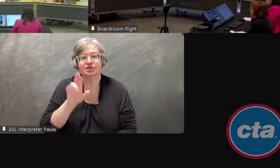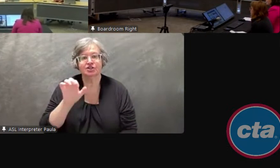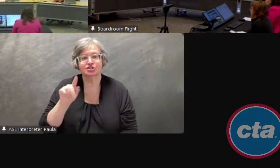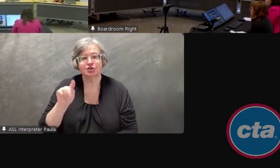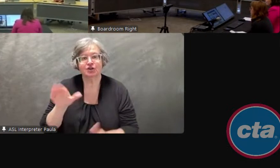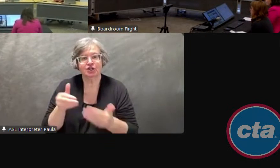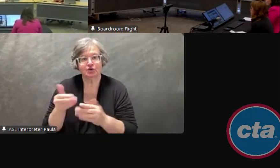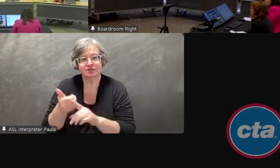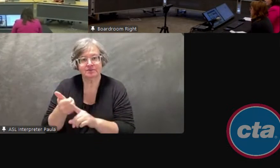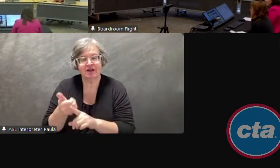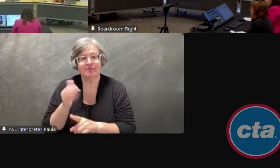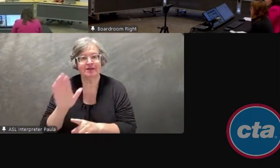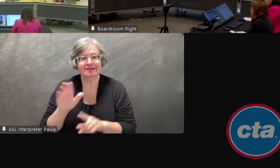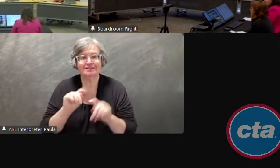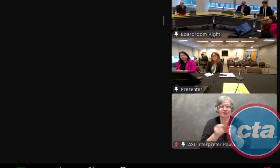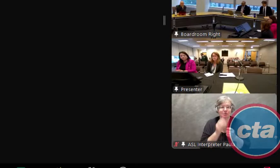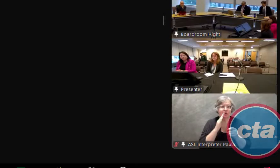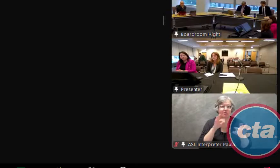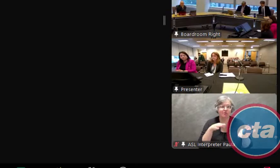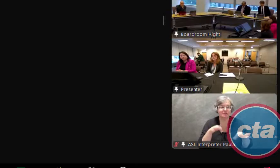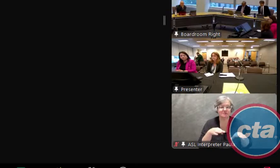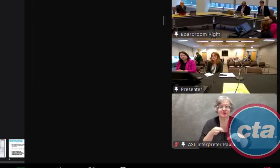walking through the presentation.